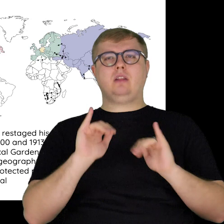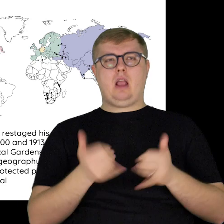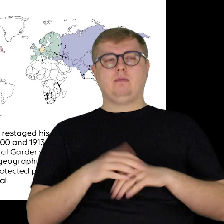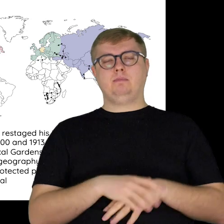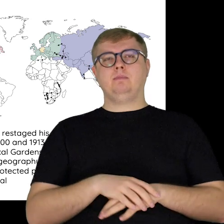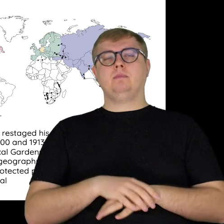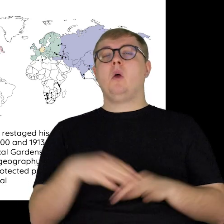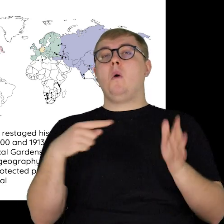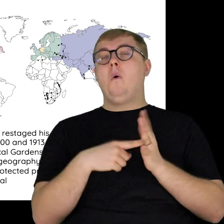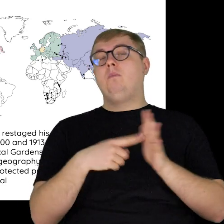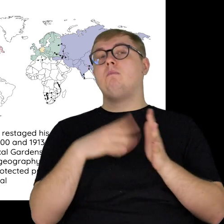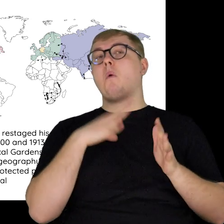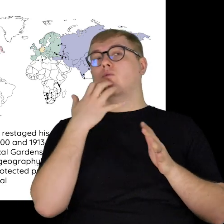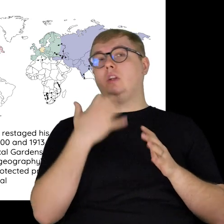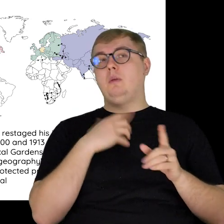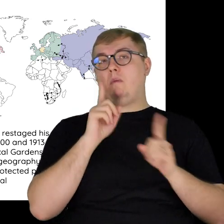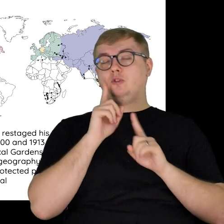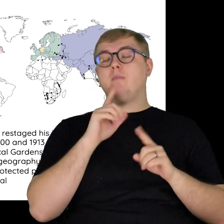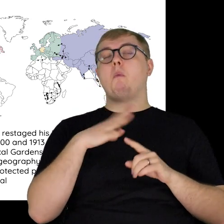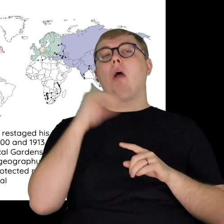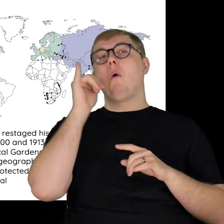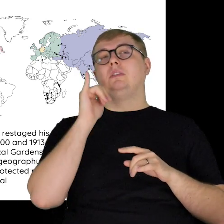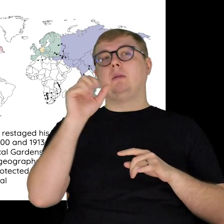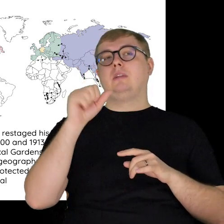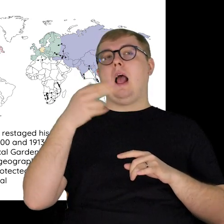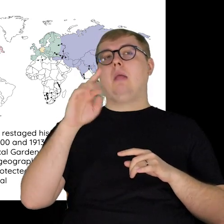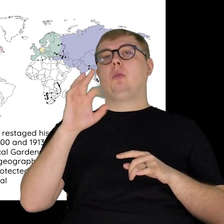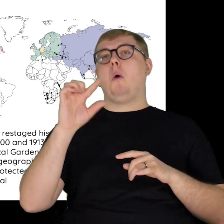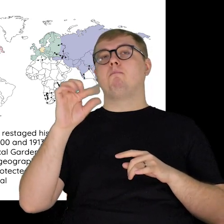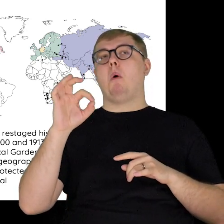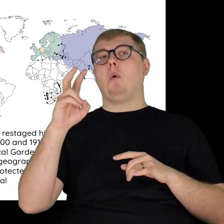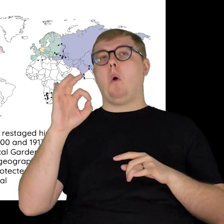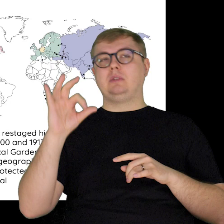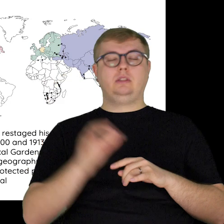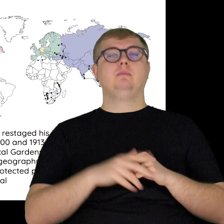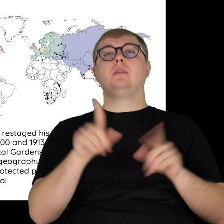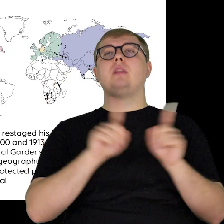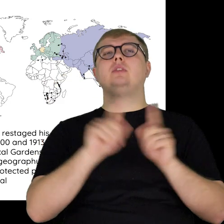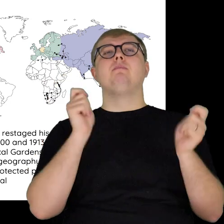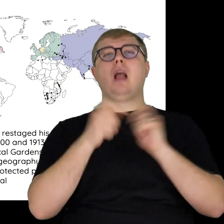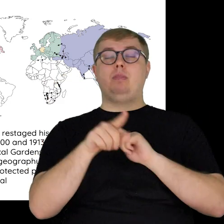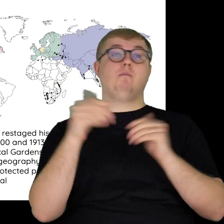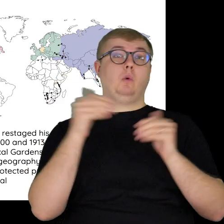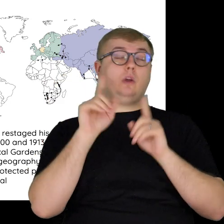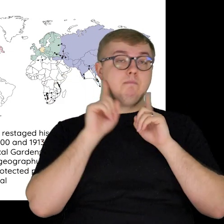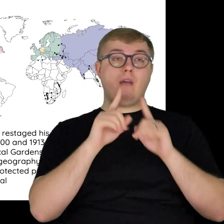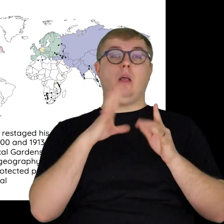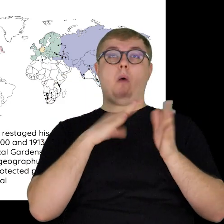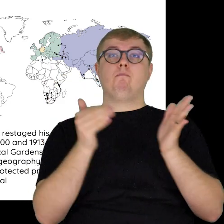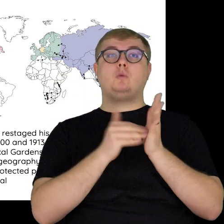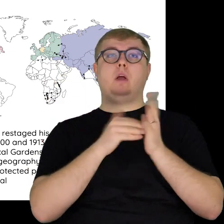of the Anthropocene and this kind of changing situation that we're in, we see that there's perhaps really a need to start adapting and changing our